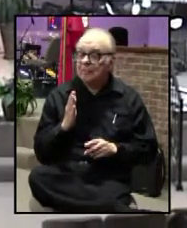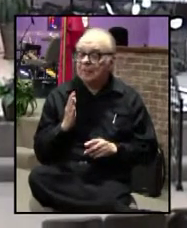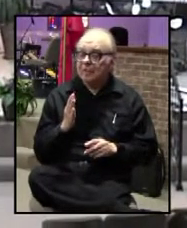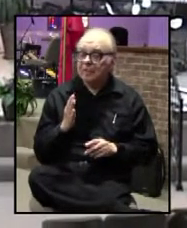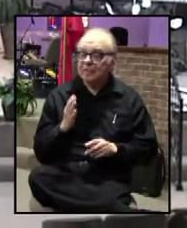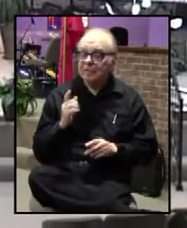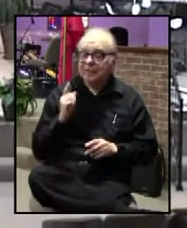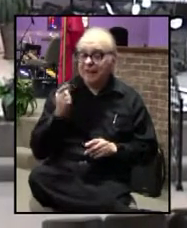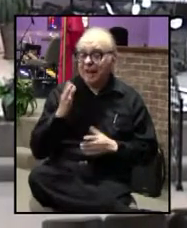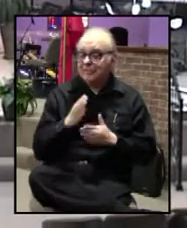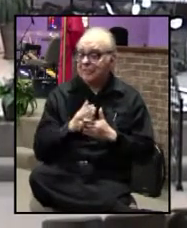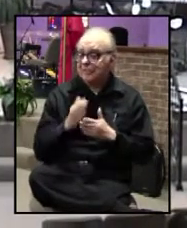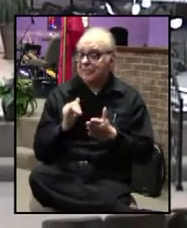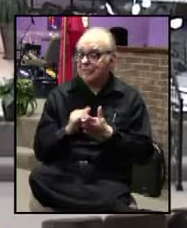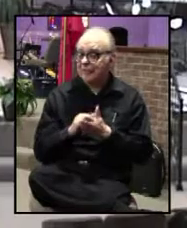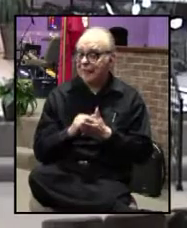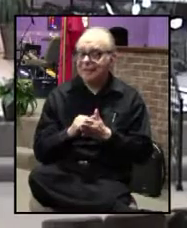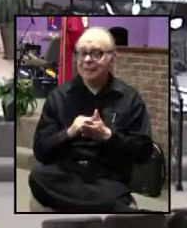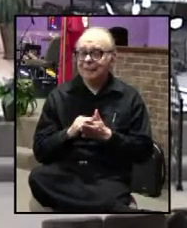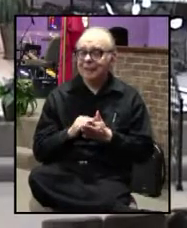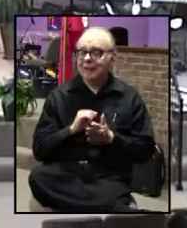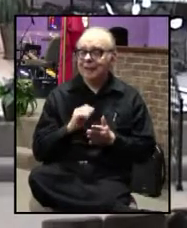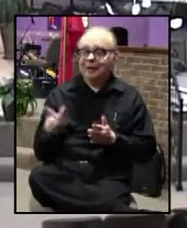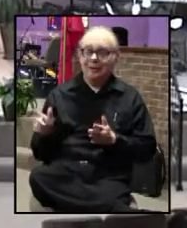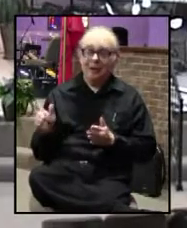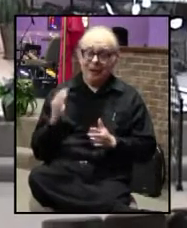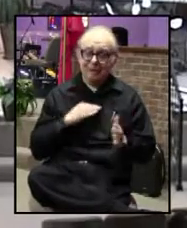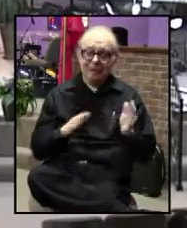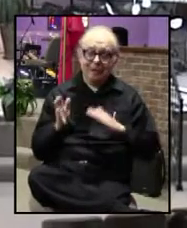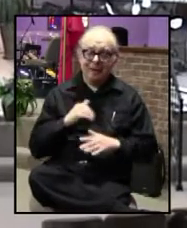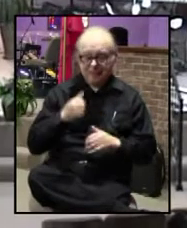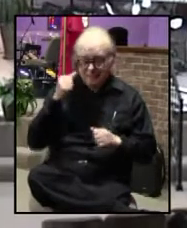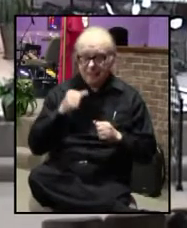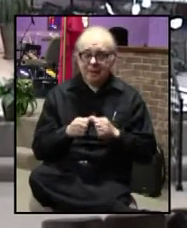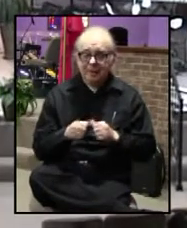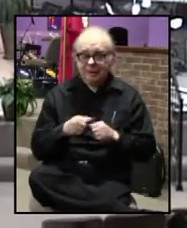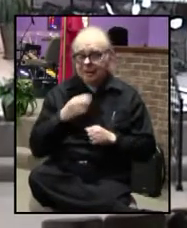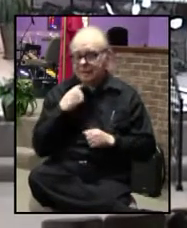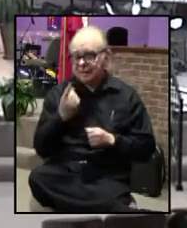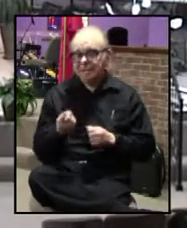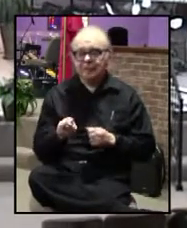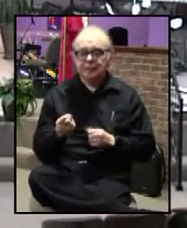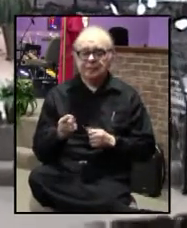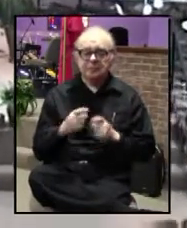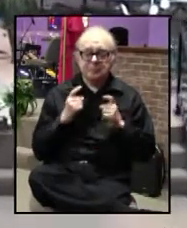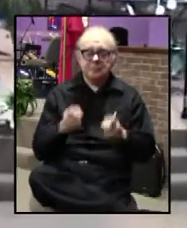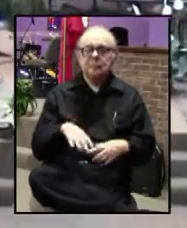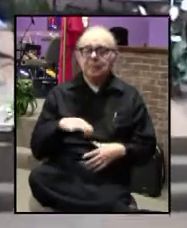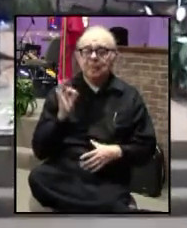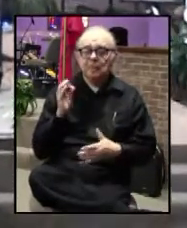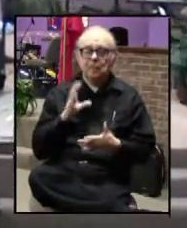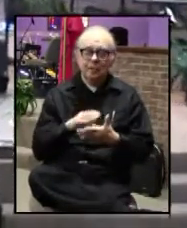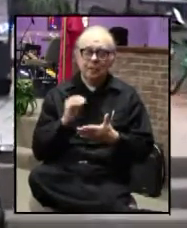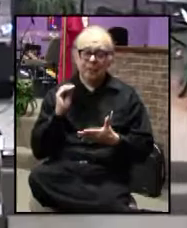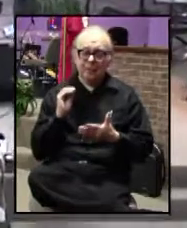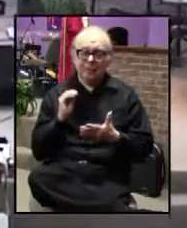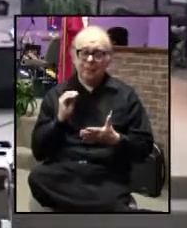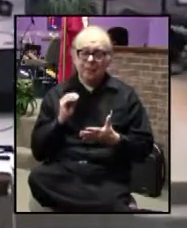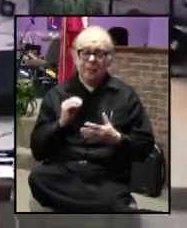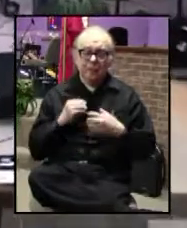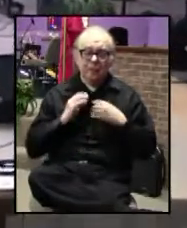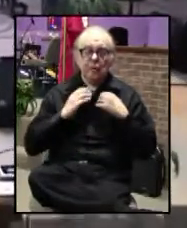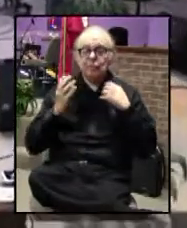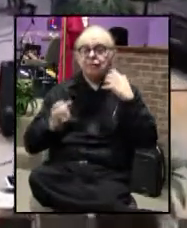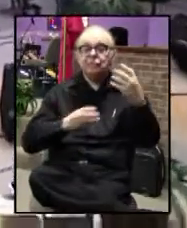He shares it. Y'all in trouble. Remember what he said? He said that your sins will find you out and they'll shout it from the rooftop.